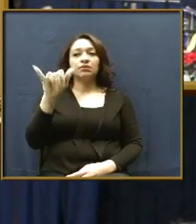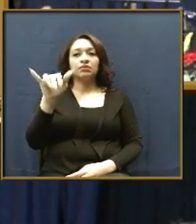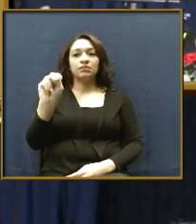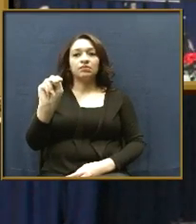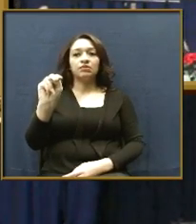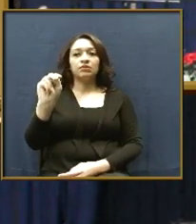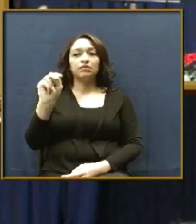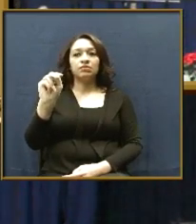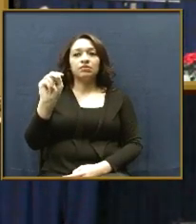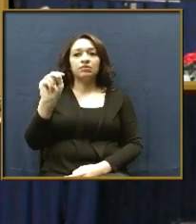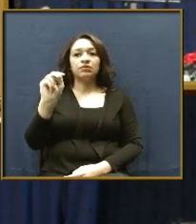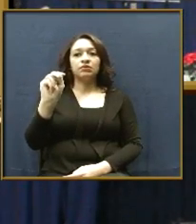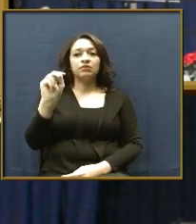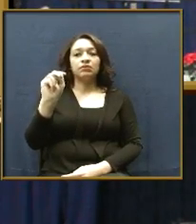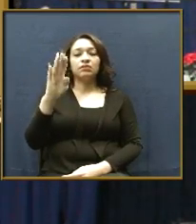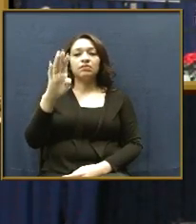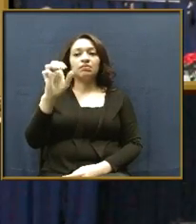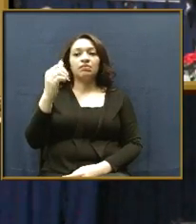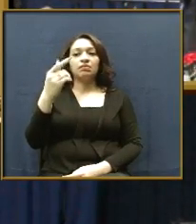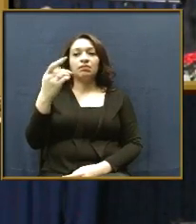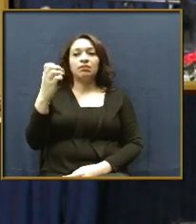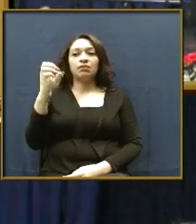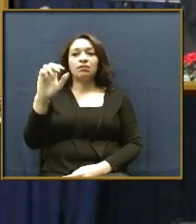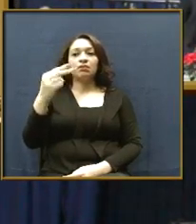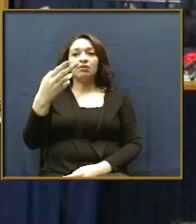Lacey Myers Bowman.